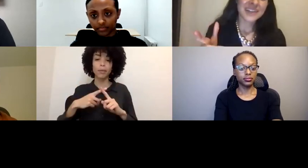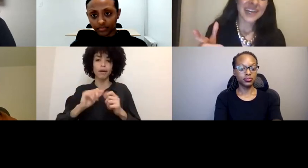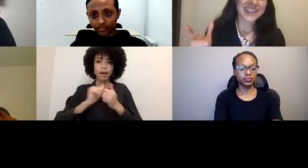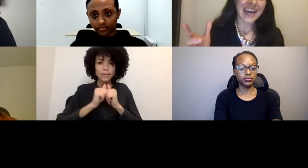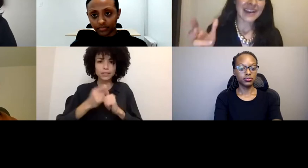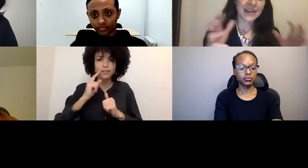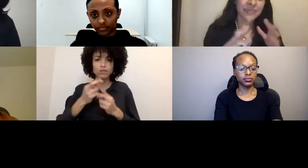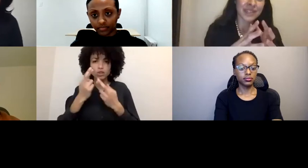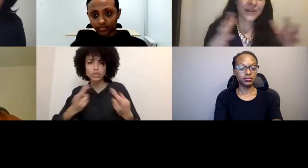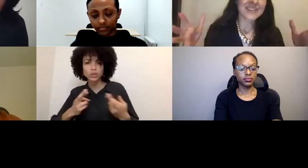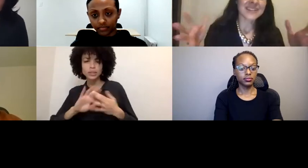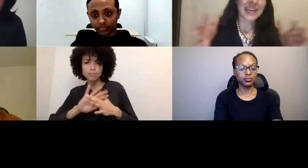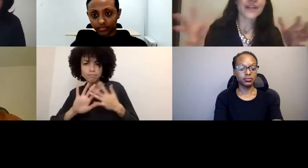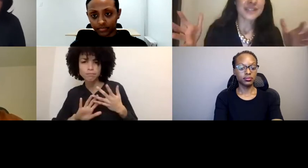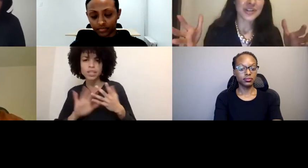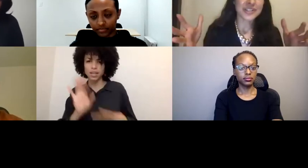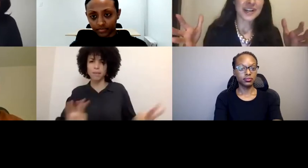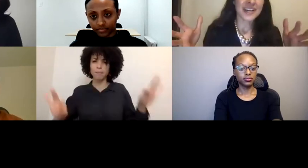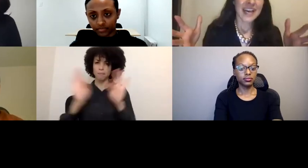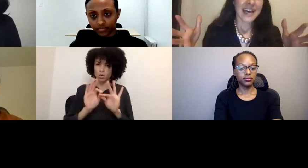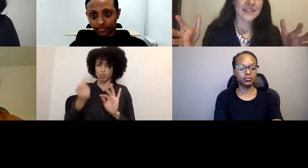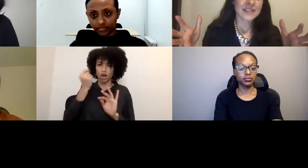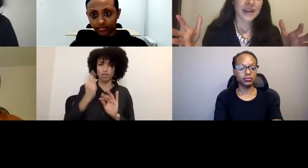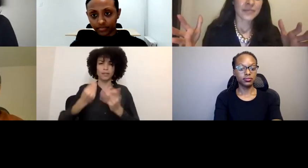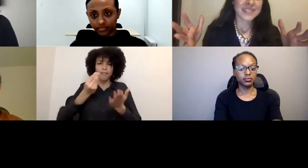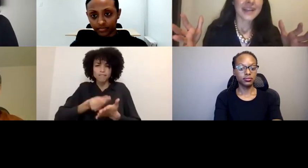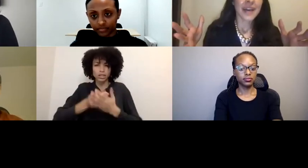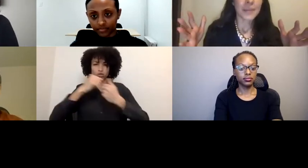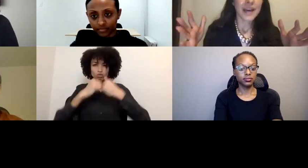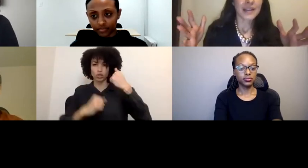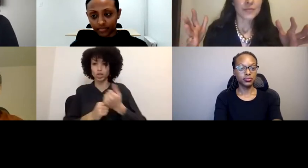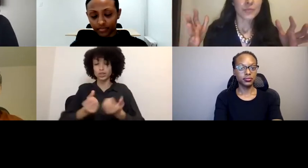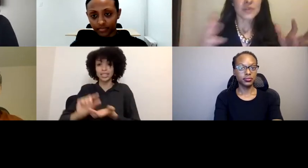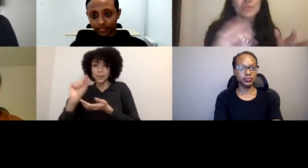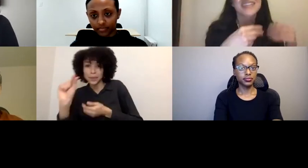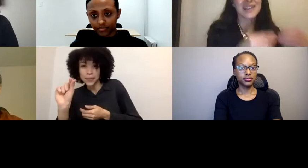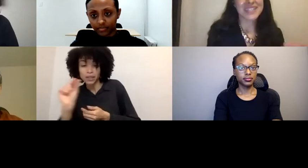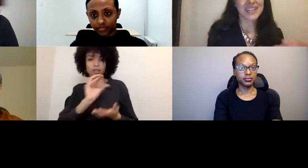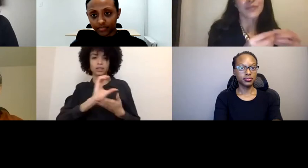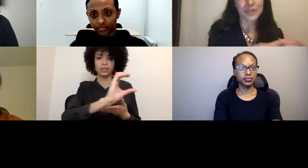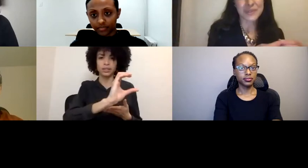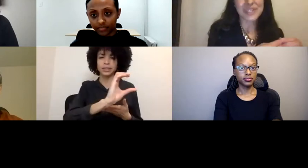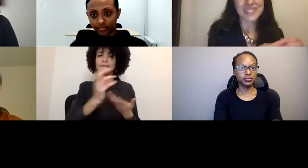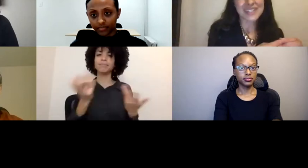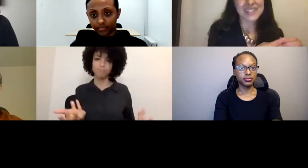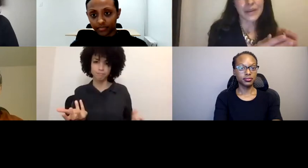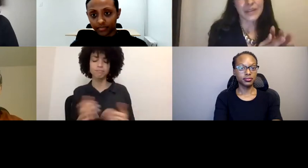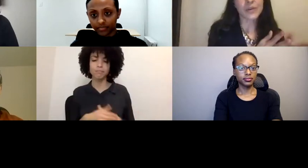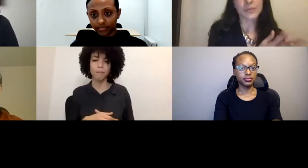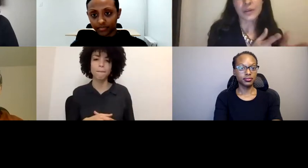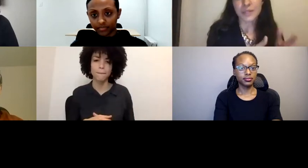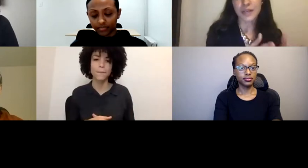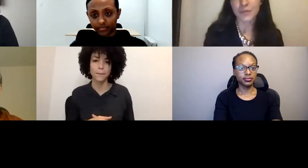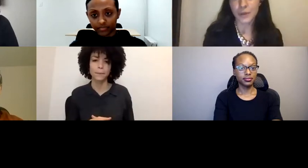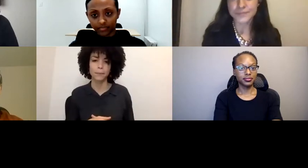to look at that, as that funding structure as setting up a kind of presumed scarcity of resources that groups